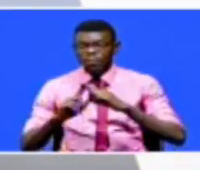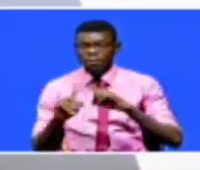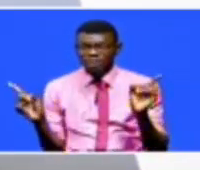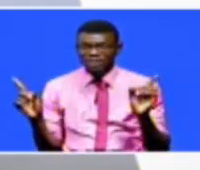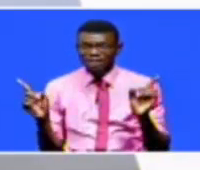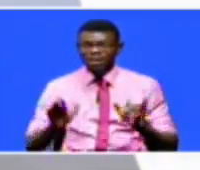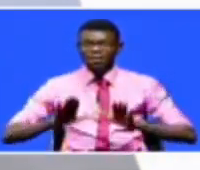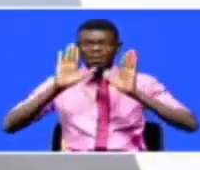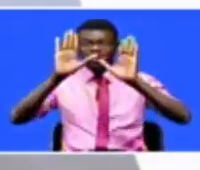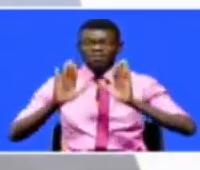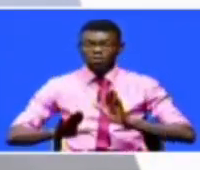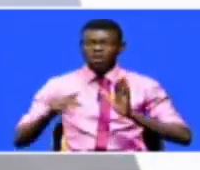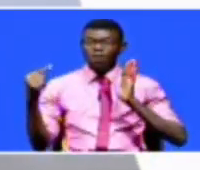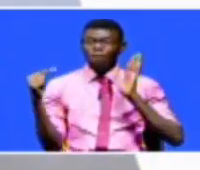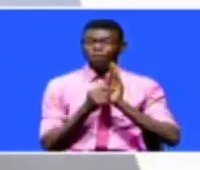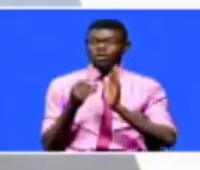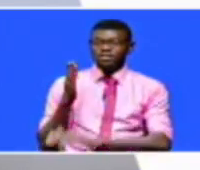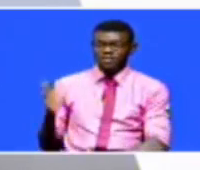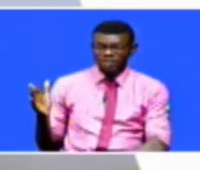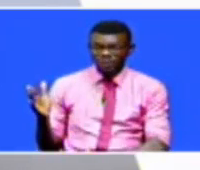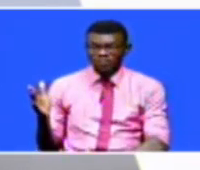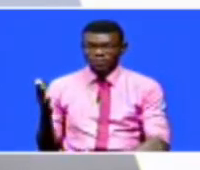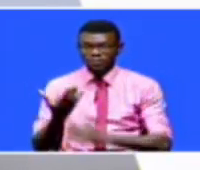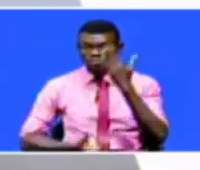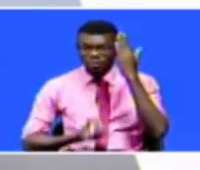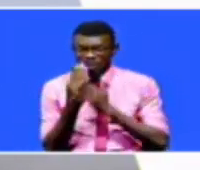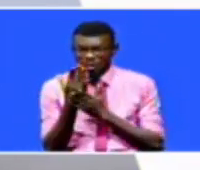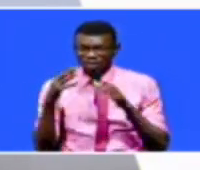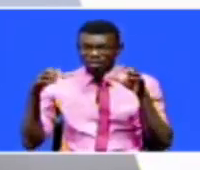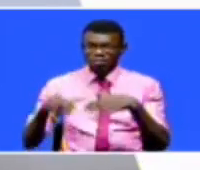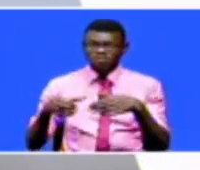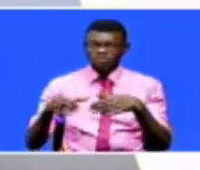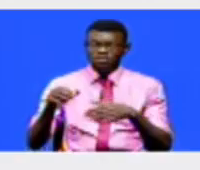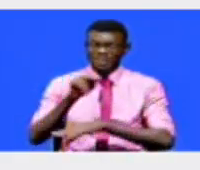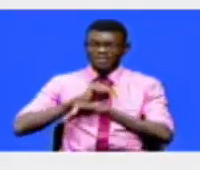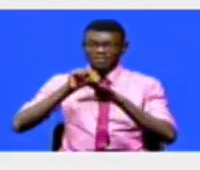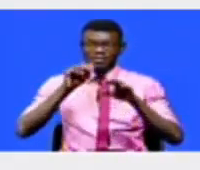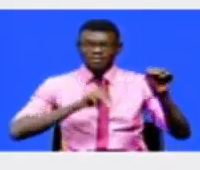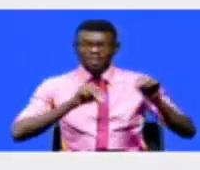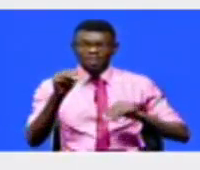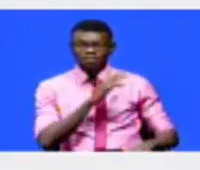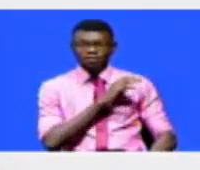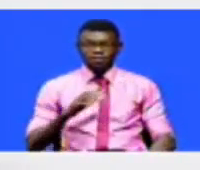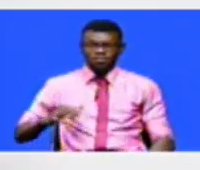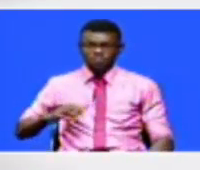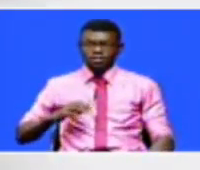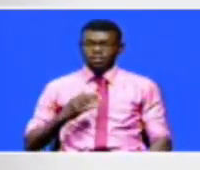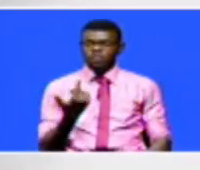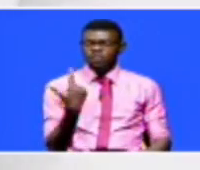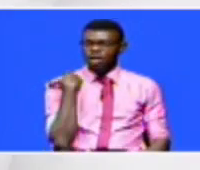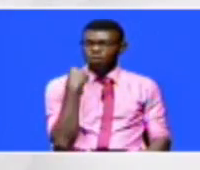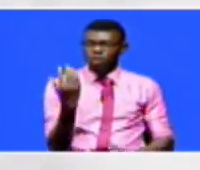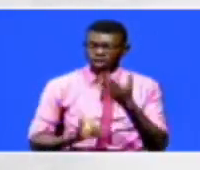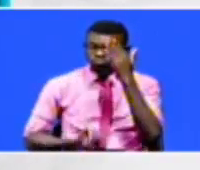yet critical clause establishing the party's powerful National Management Committee, whose recent reconstitution